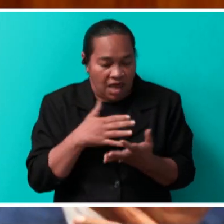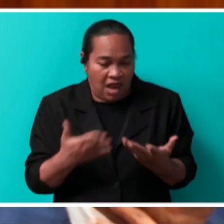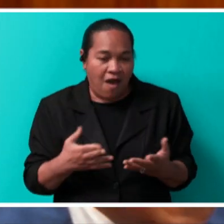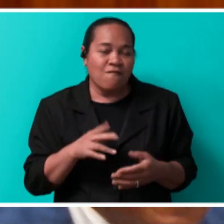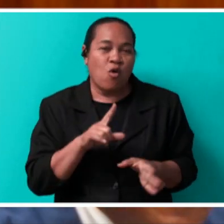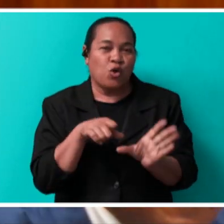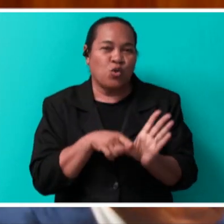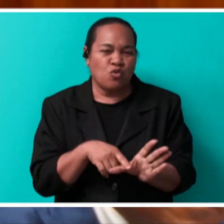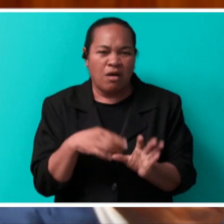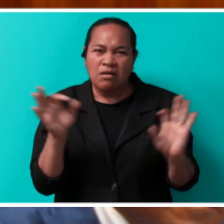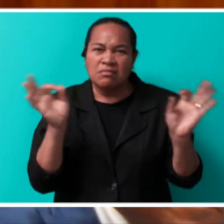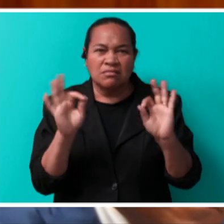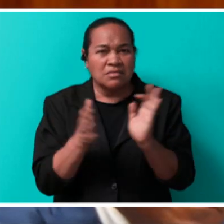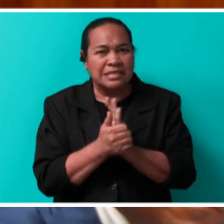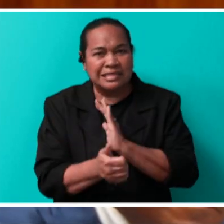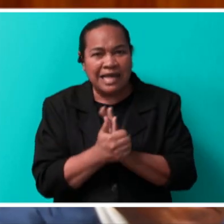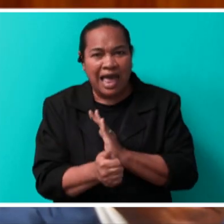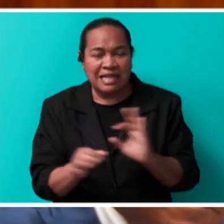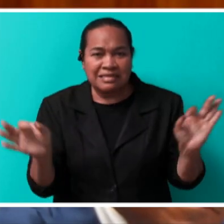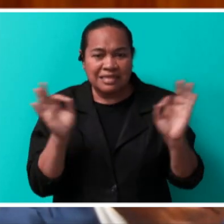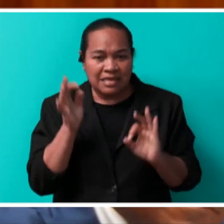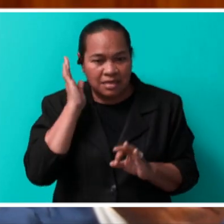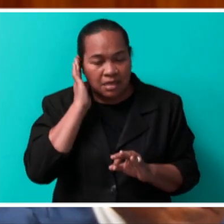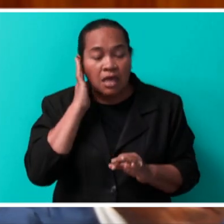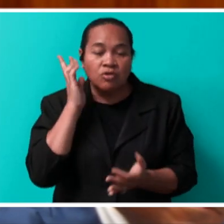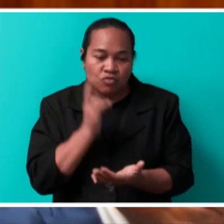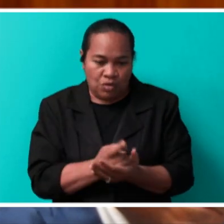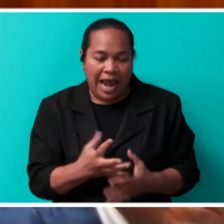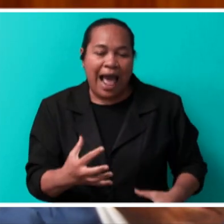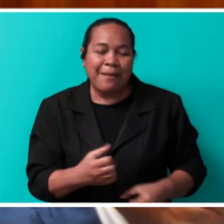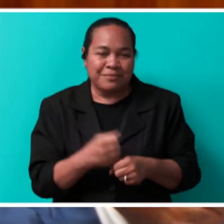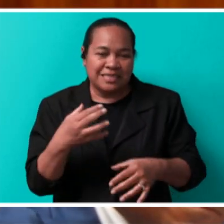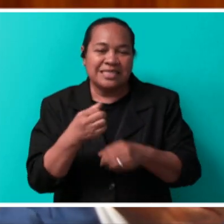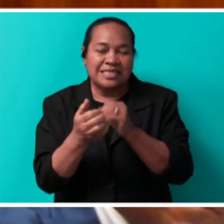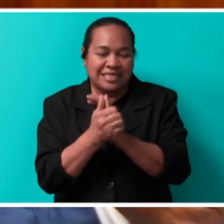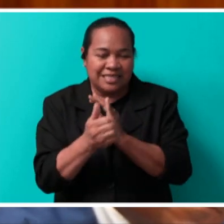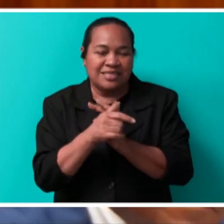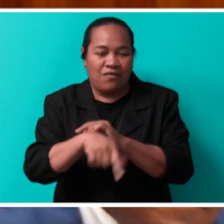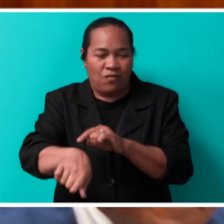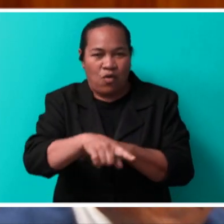who have no skills. This is real upskilling of the youth, sir.